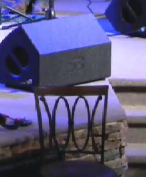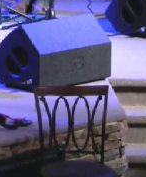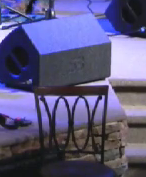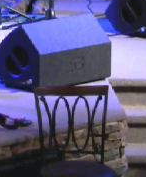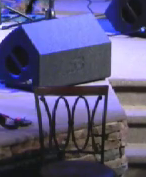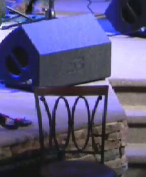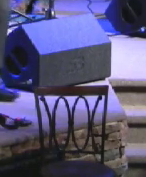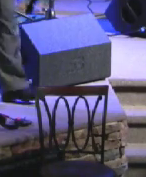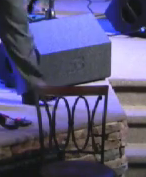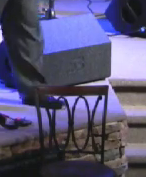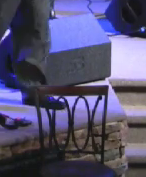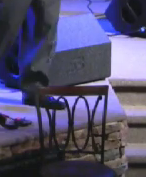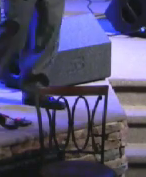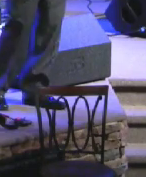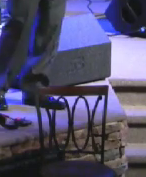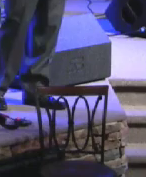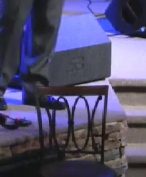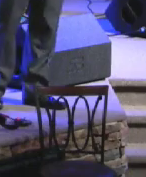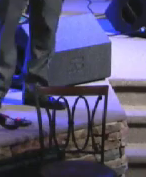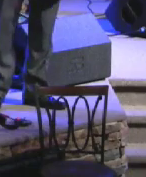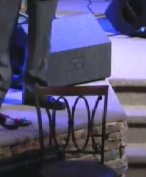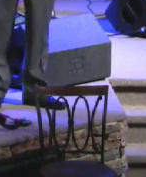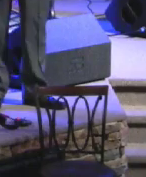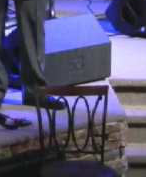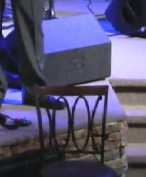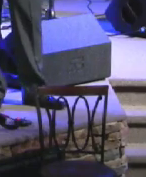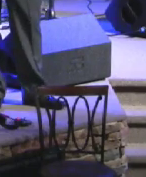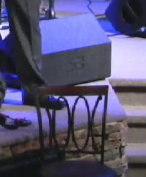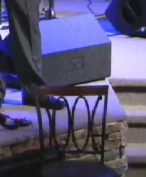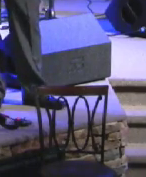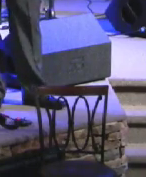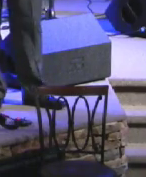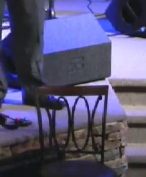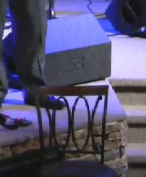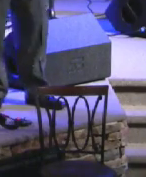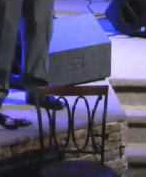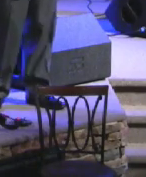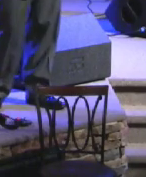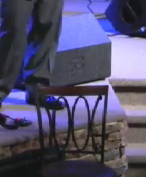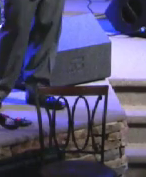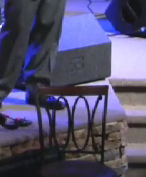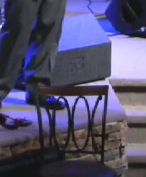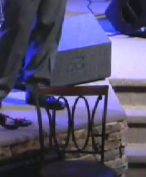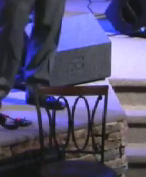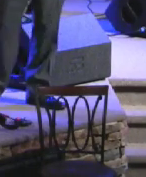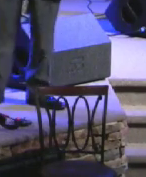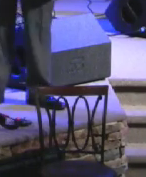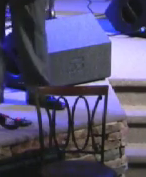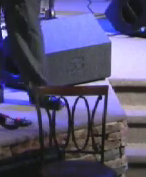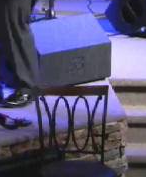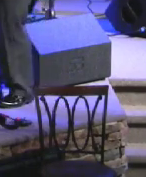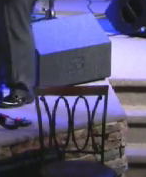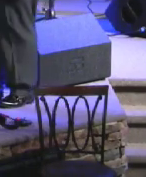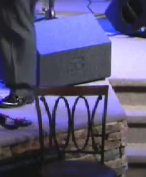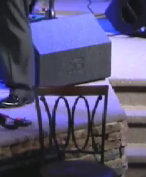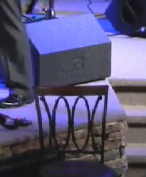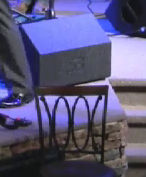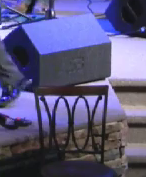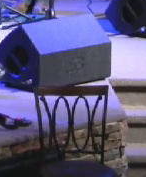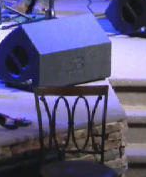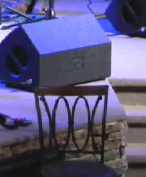you. Come on, step out right now. Step out right now. Don't sit there and wait. Let somebody pray with you